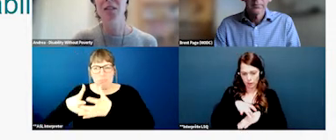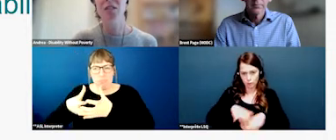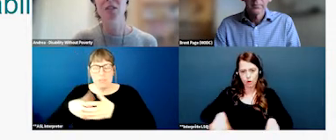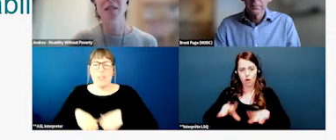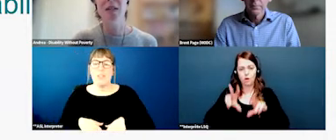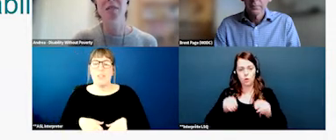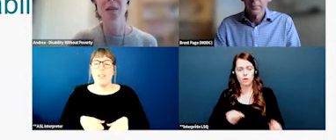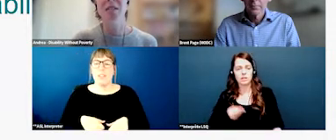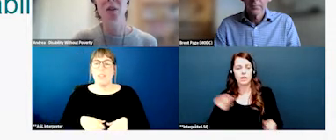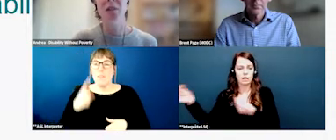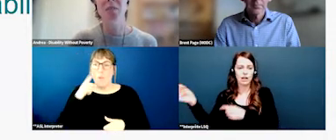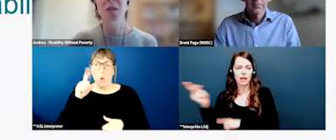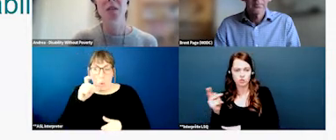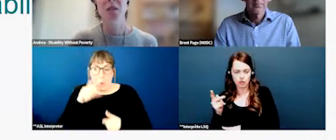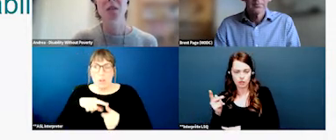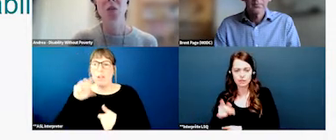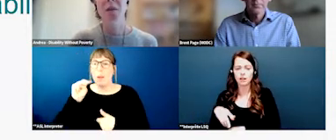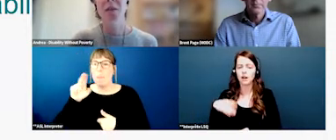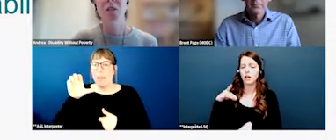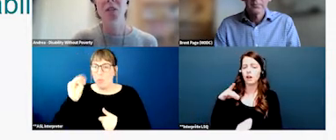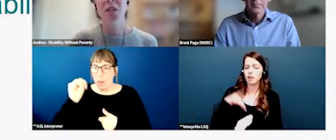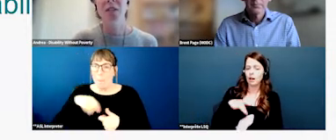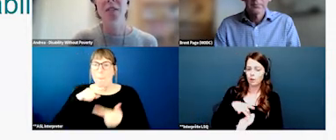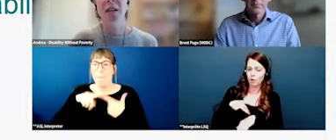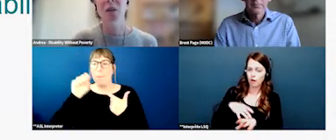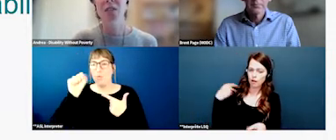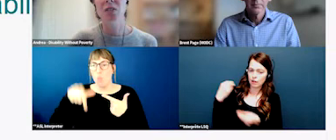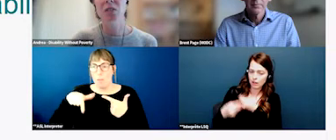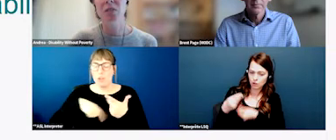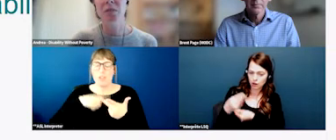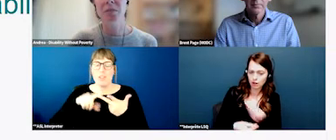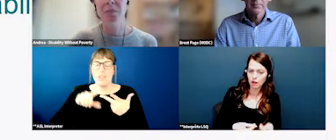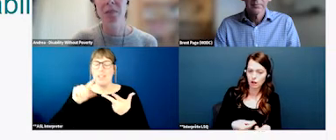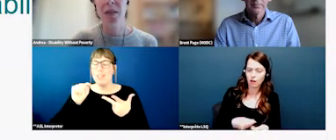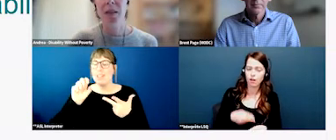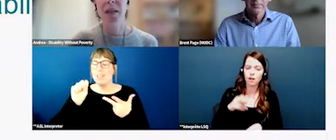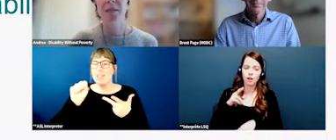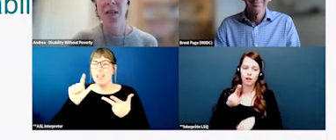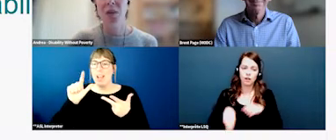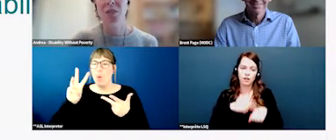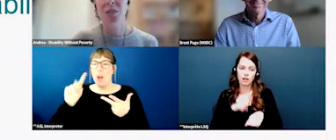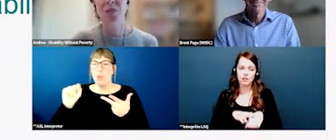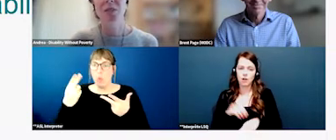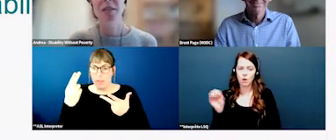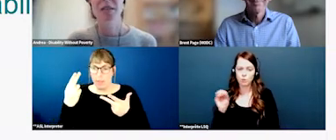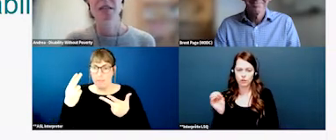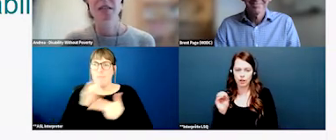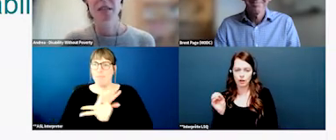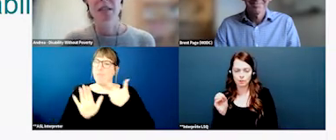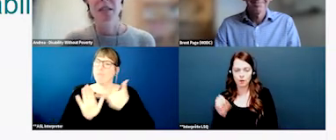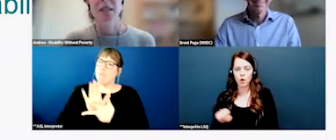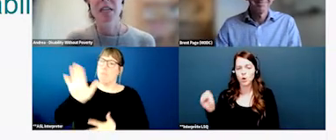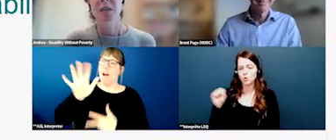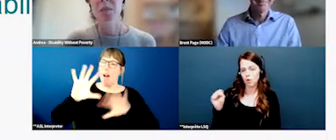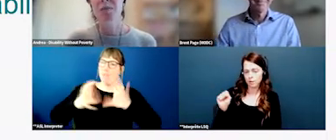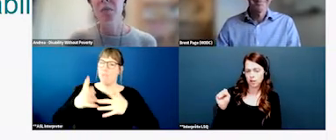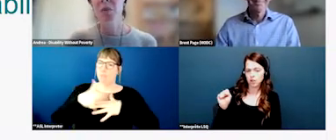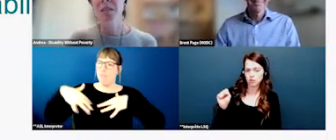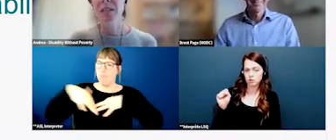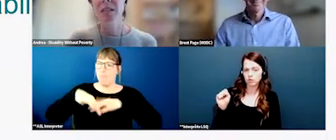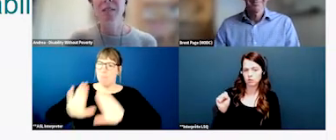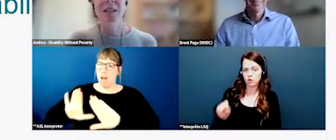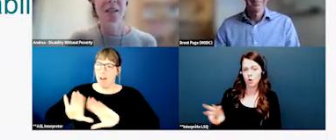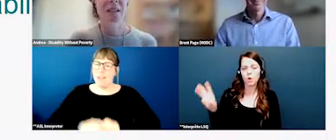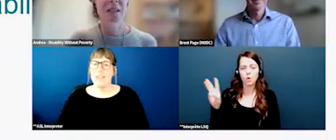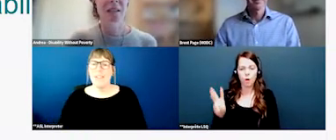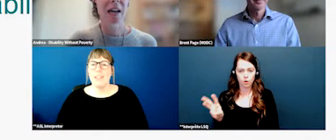ancestral territories of the Musqueam, Squamish, Tsleil-Waututh, and Tsleil-Waututh. He can be found